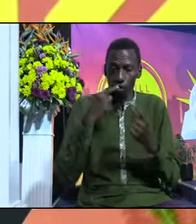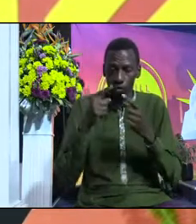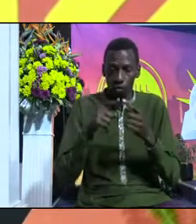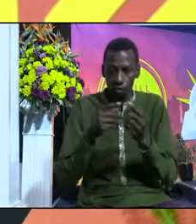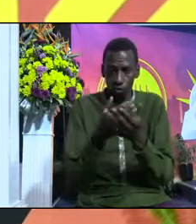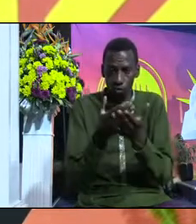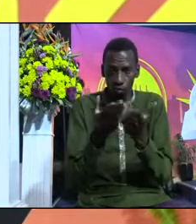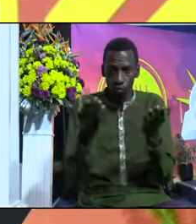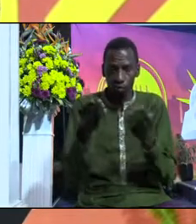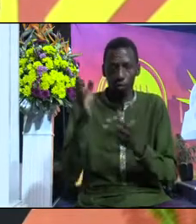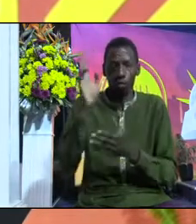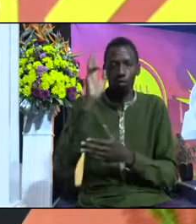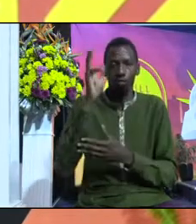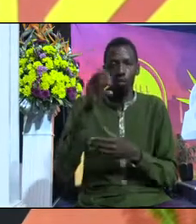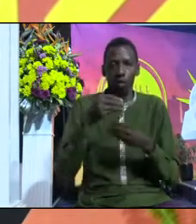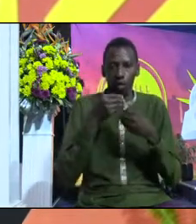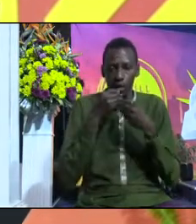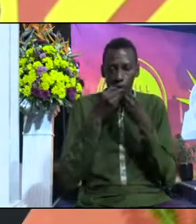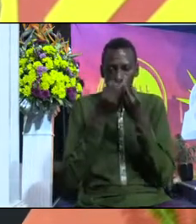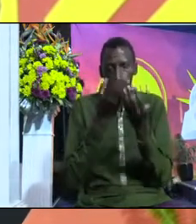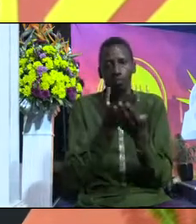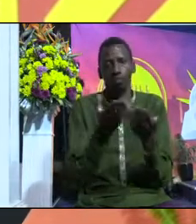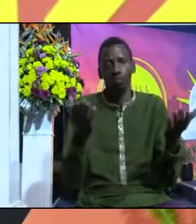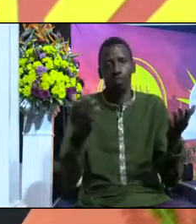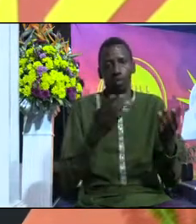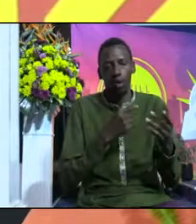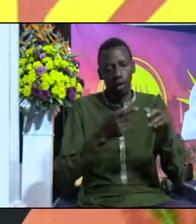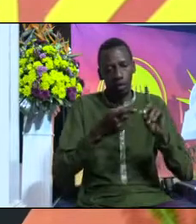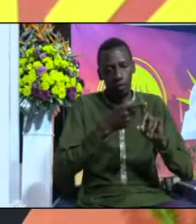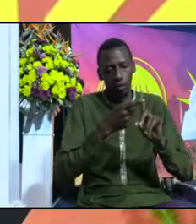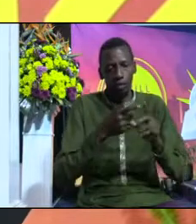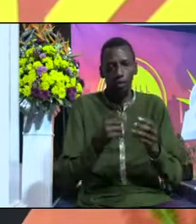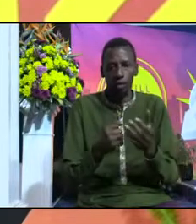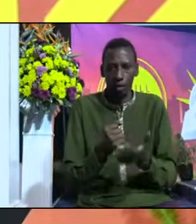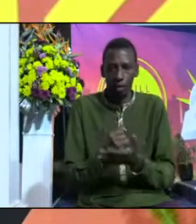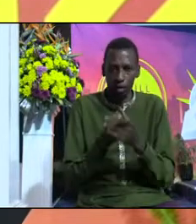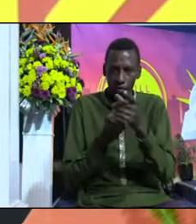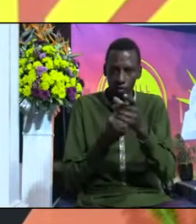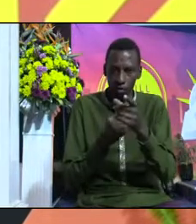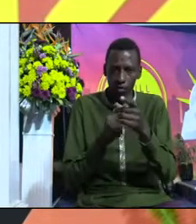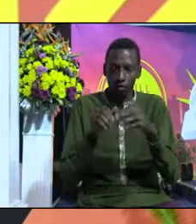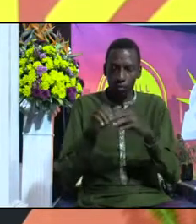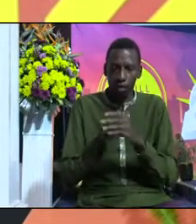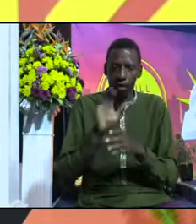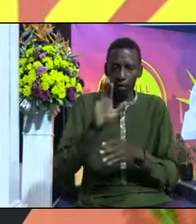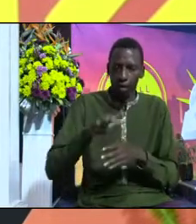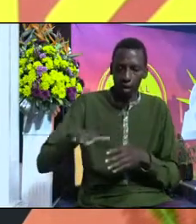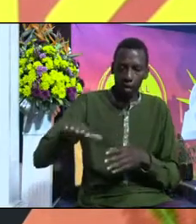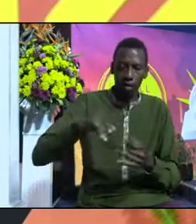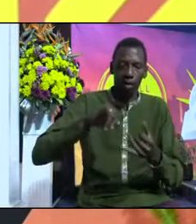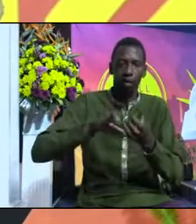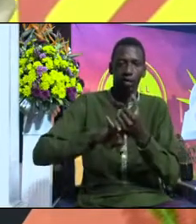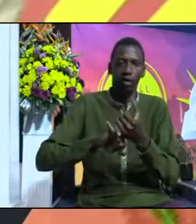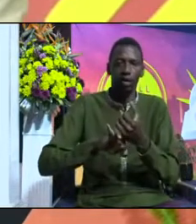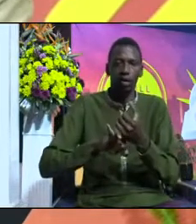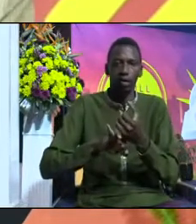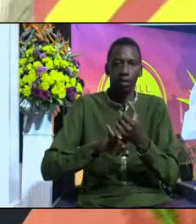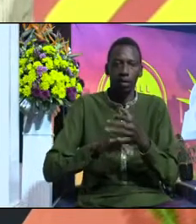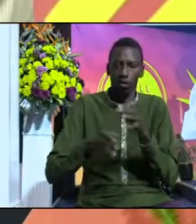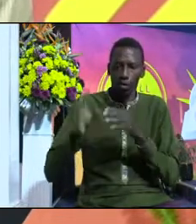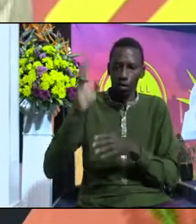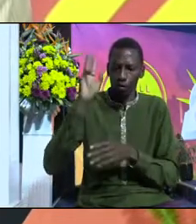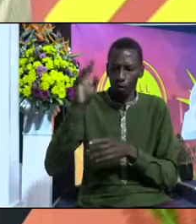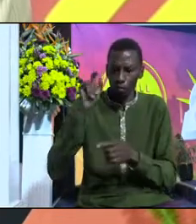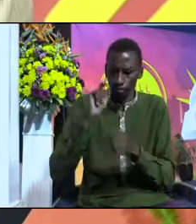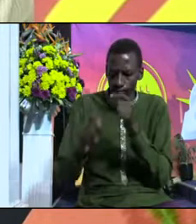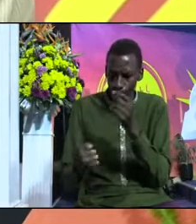you and positively assist you on your marital journey. He'll put a little fire